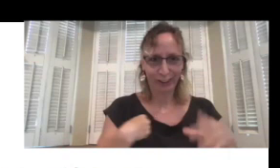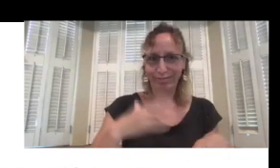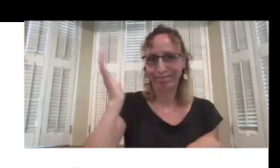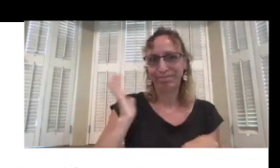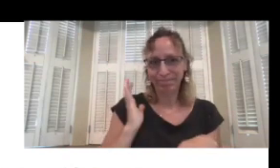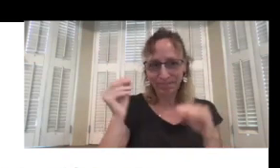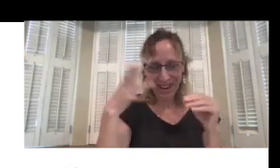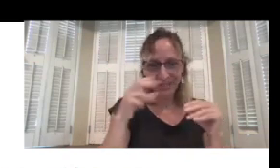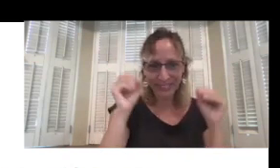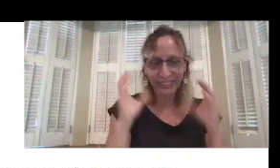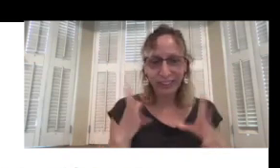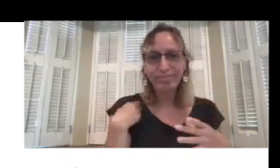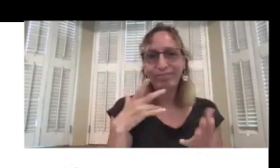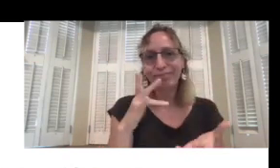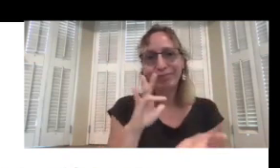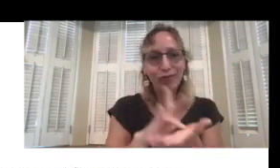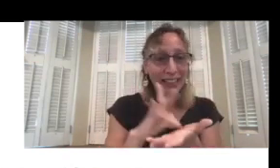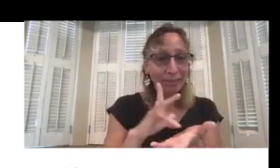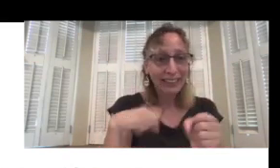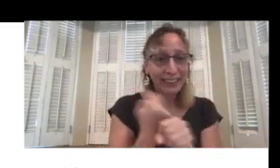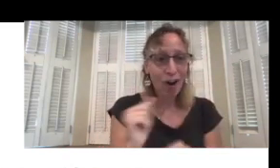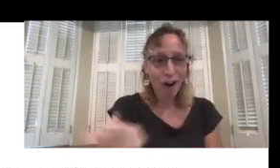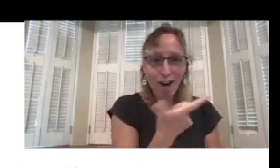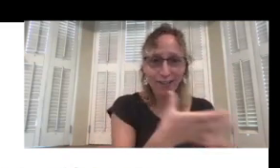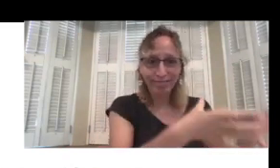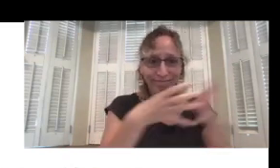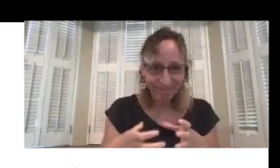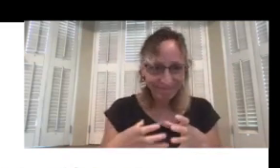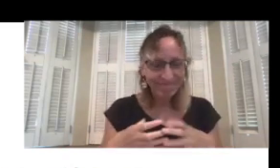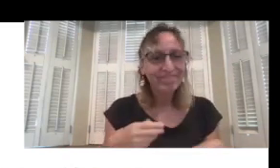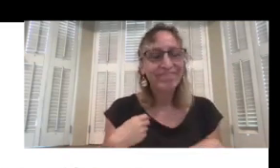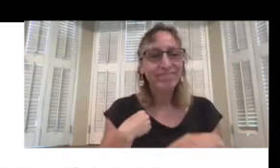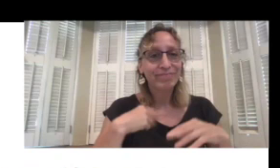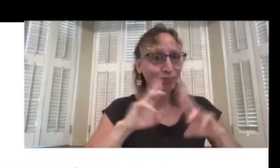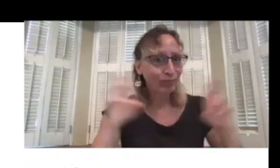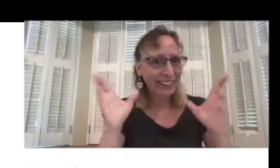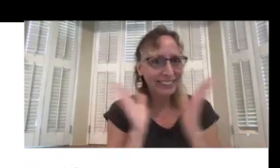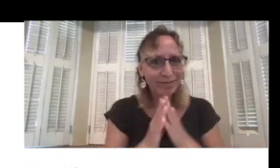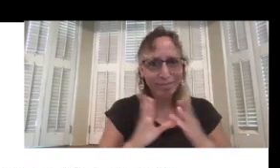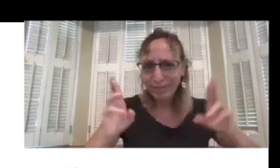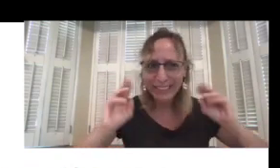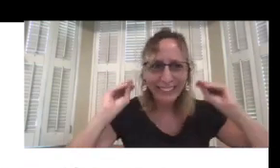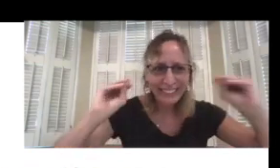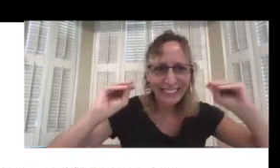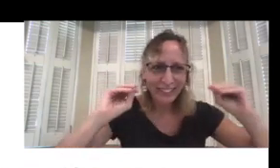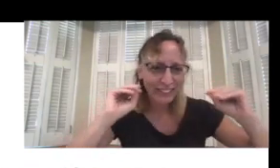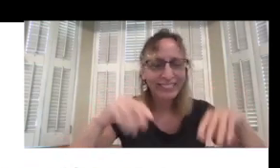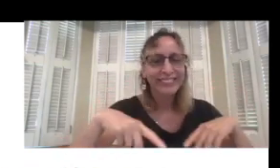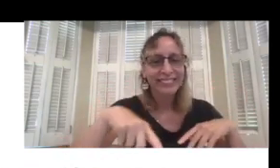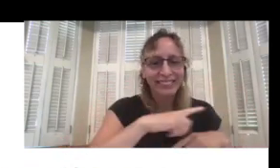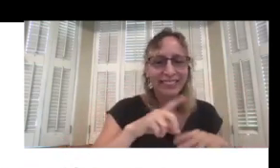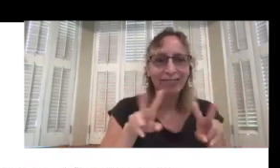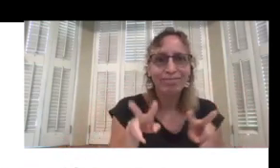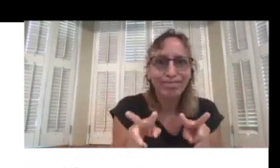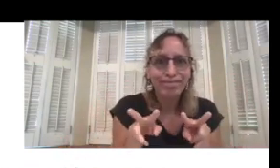expectations. I am a former high school teacher, and I remember that at the